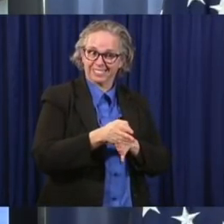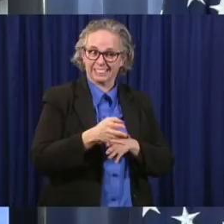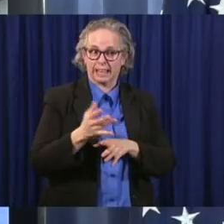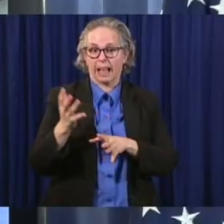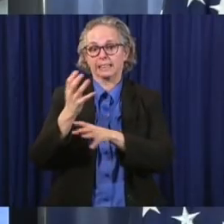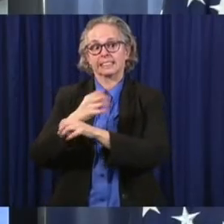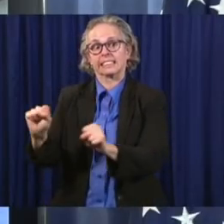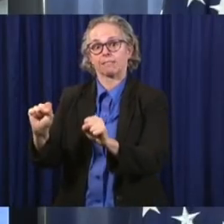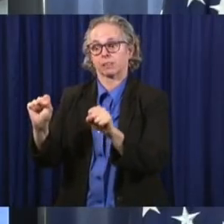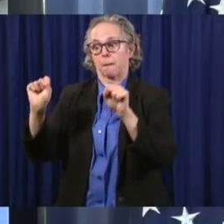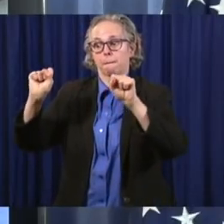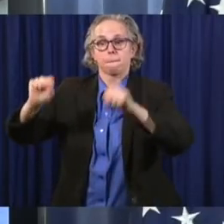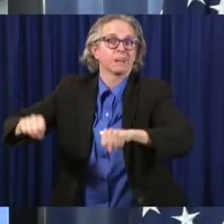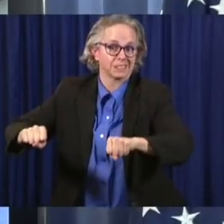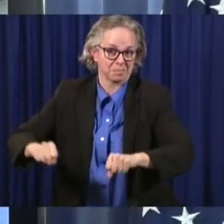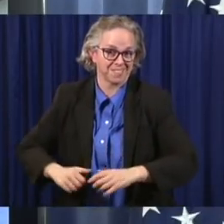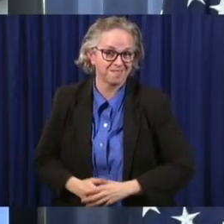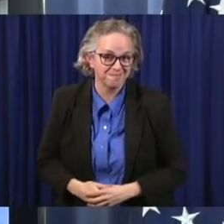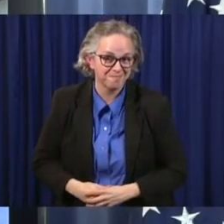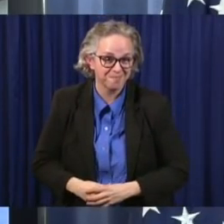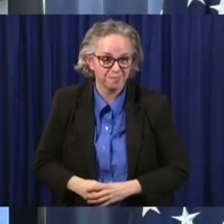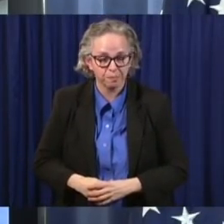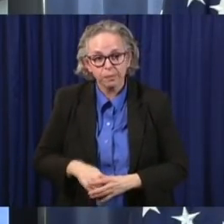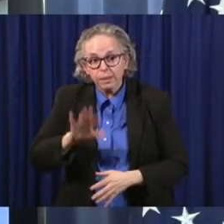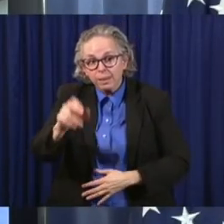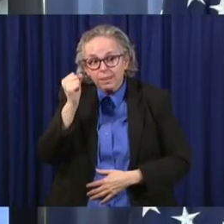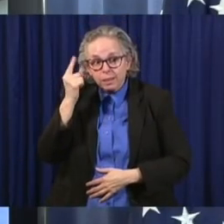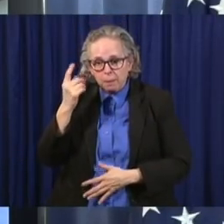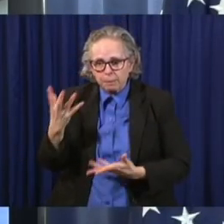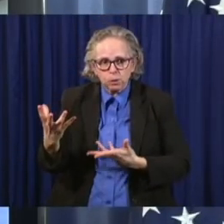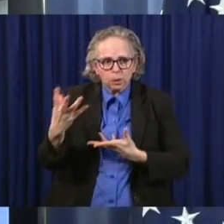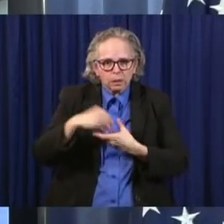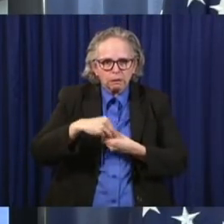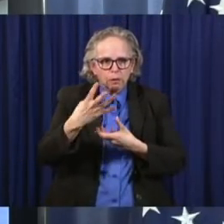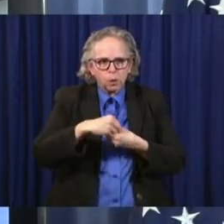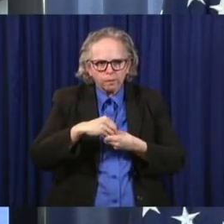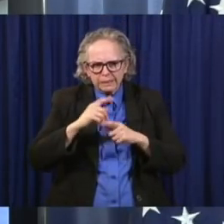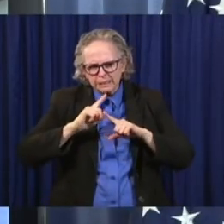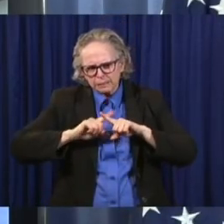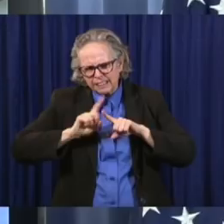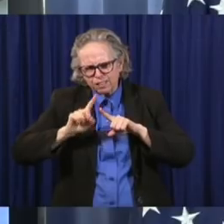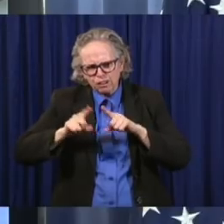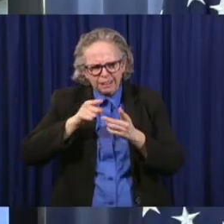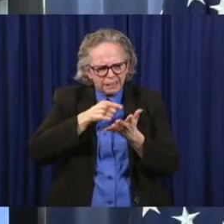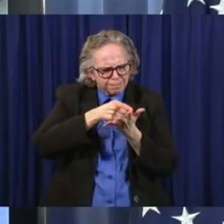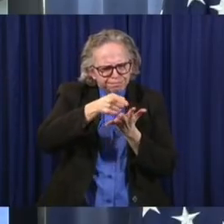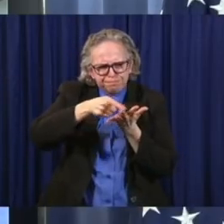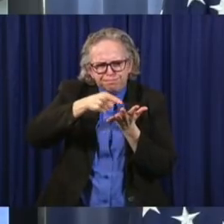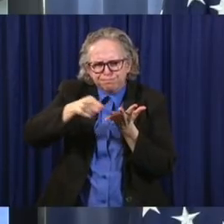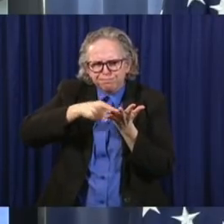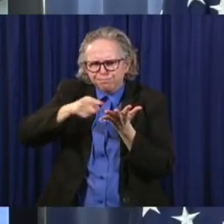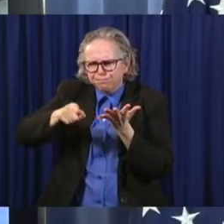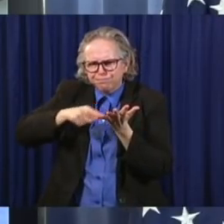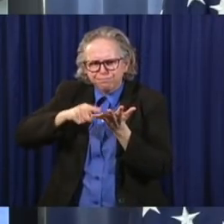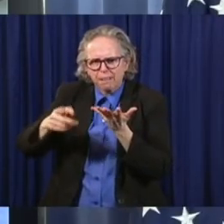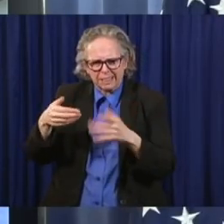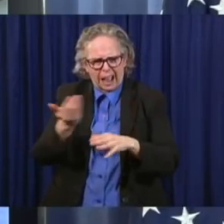be able to be so inclusive of every type of business in our industry. So I was very proud of that to work with